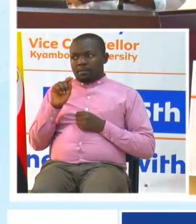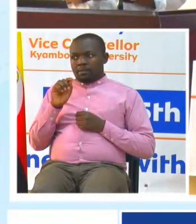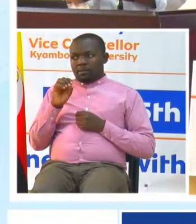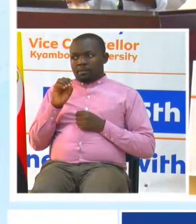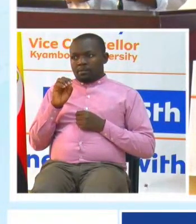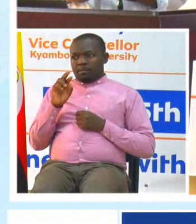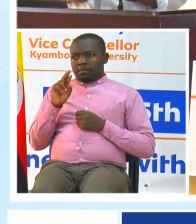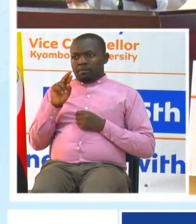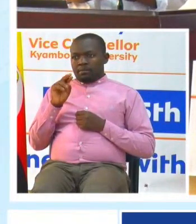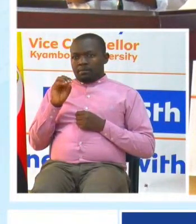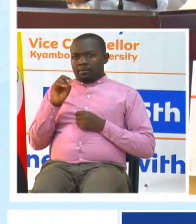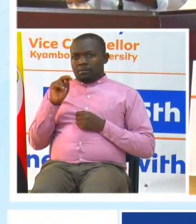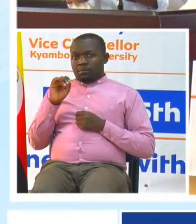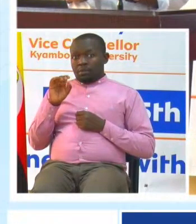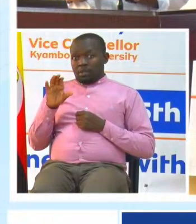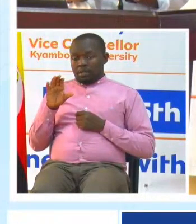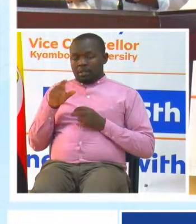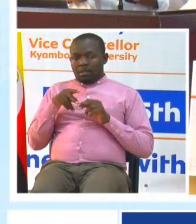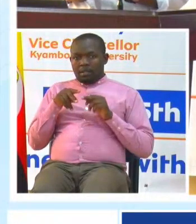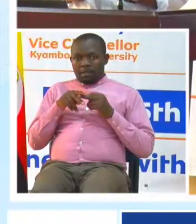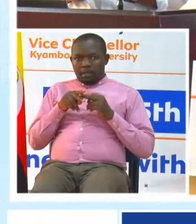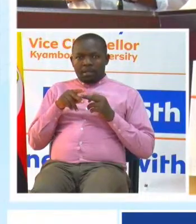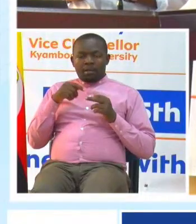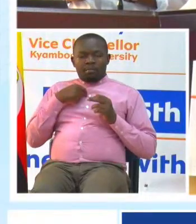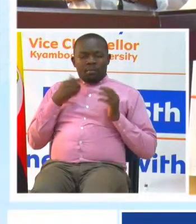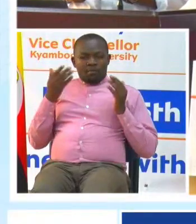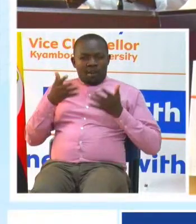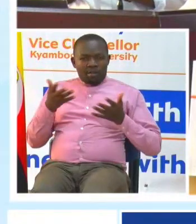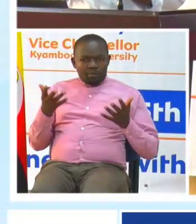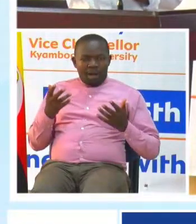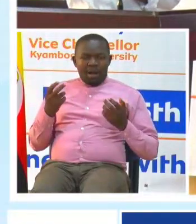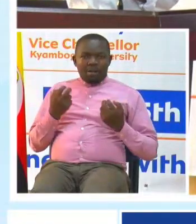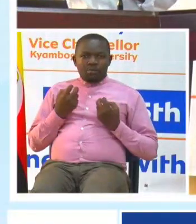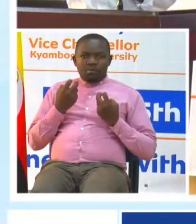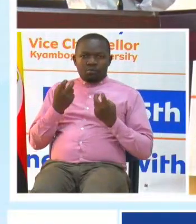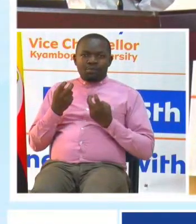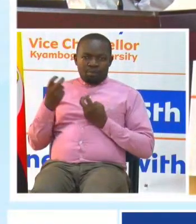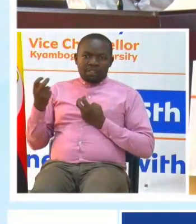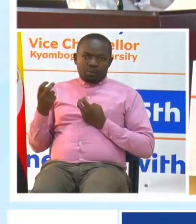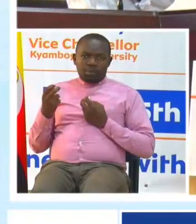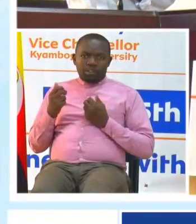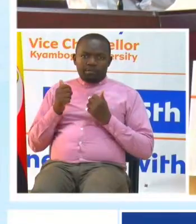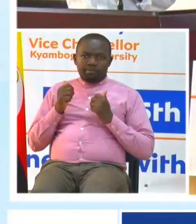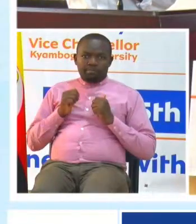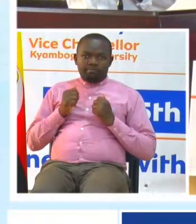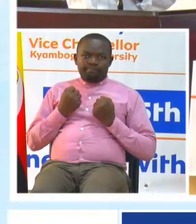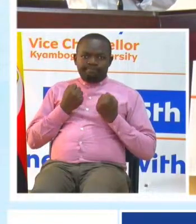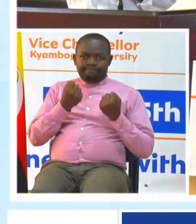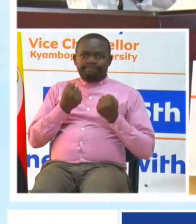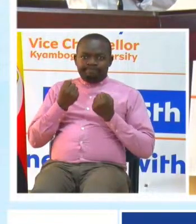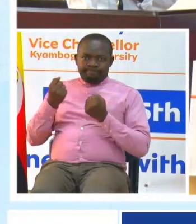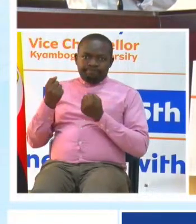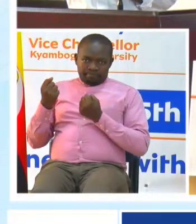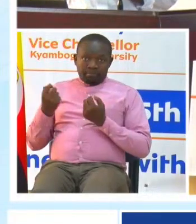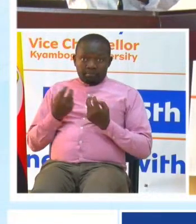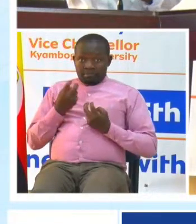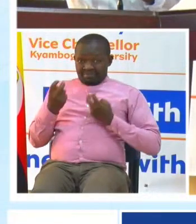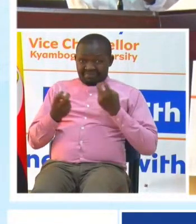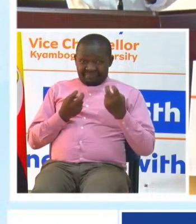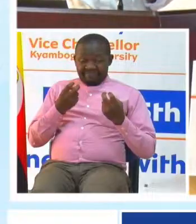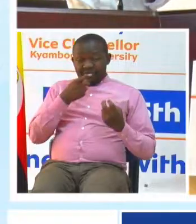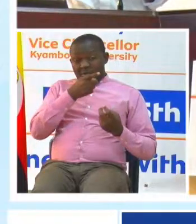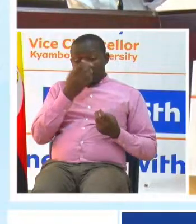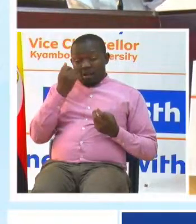into was transportation. Actually, my final year project was in transportation because it was about